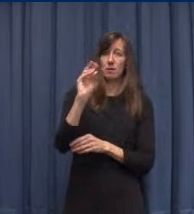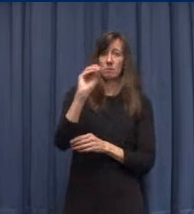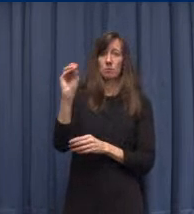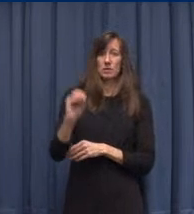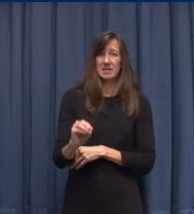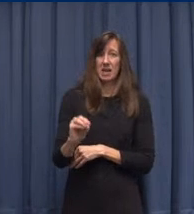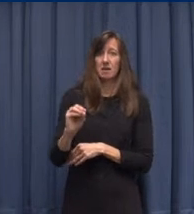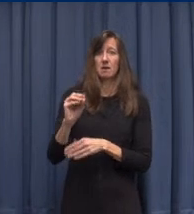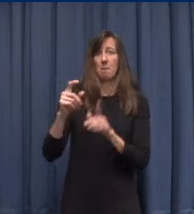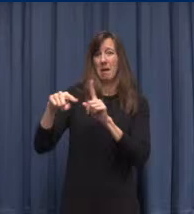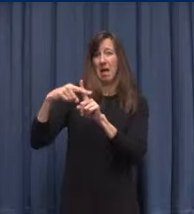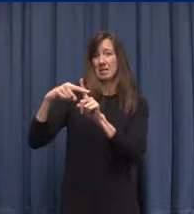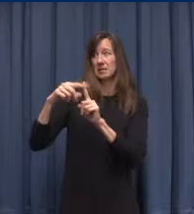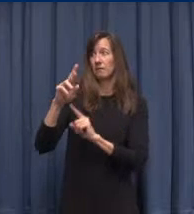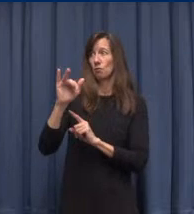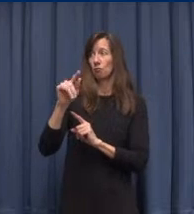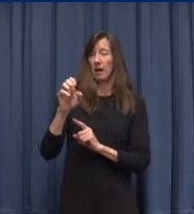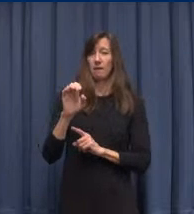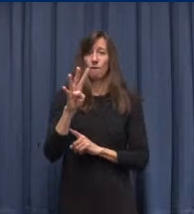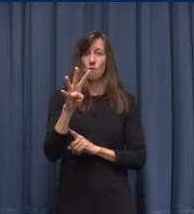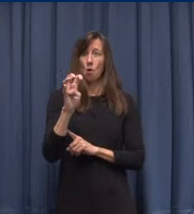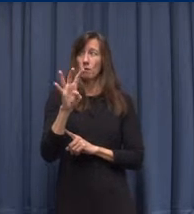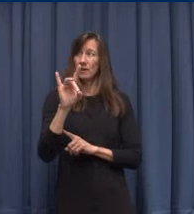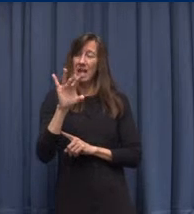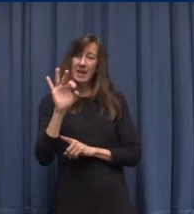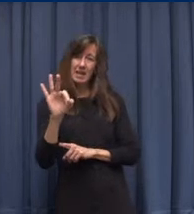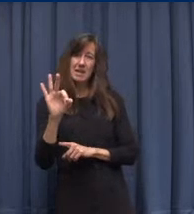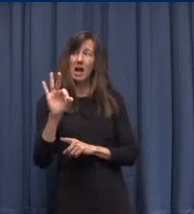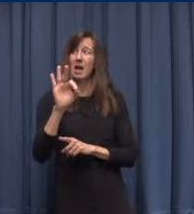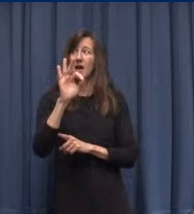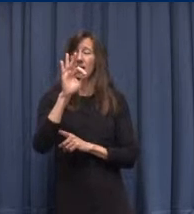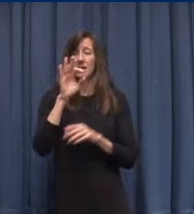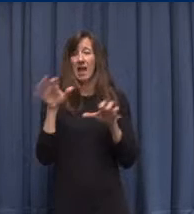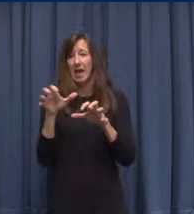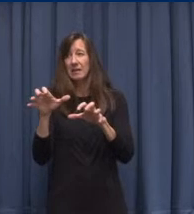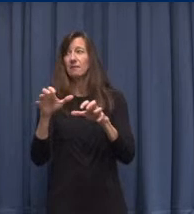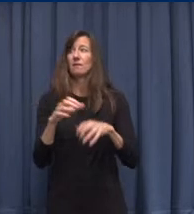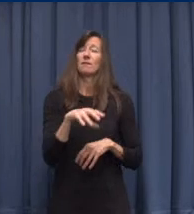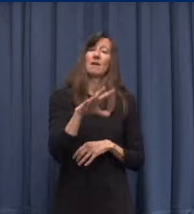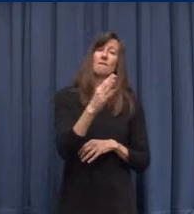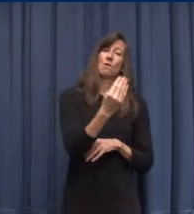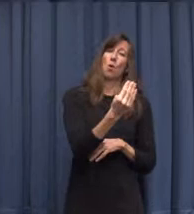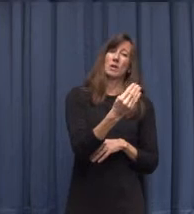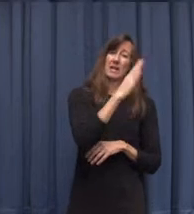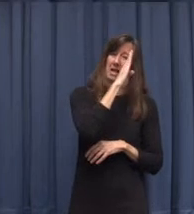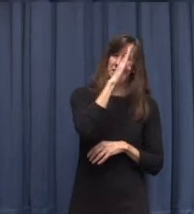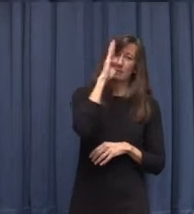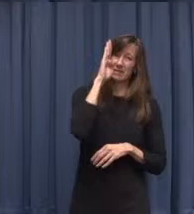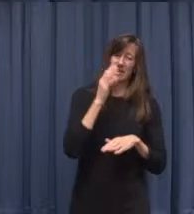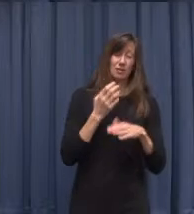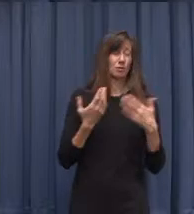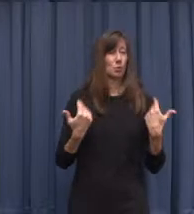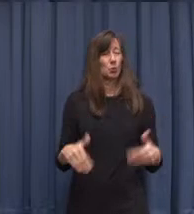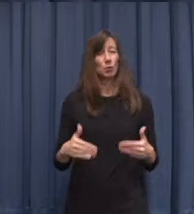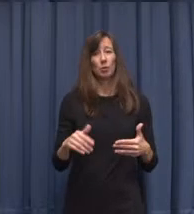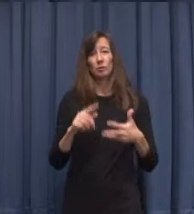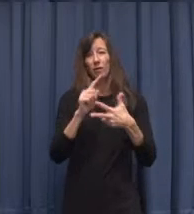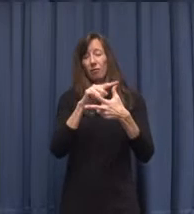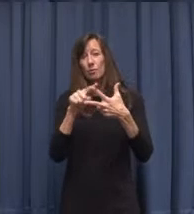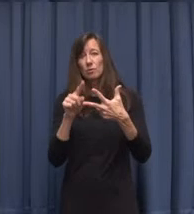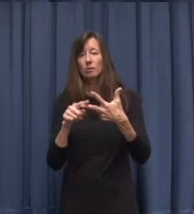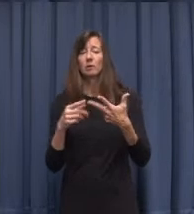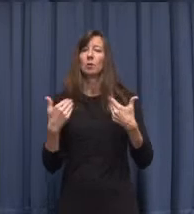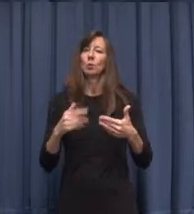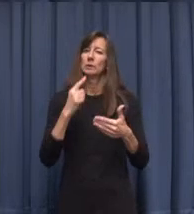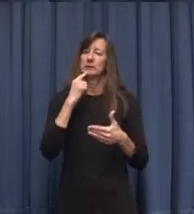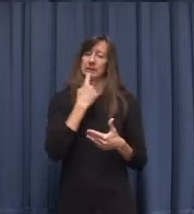489 active cases, and 14 hospitalizations. So what are we going to do about this? In addition to the